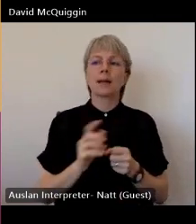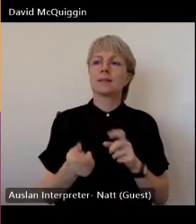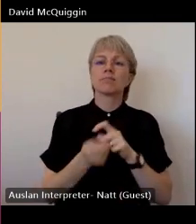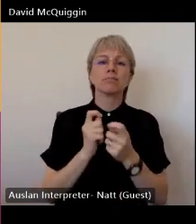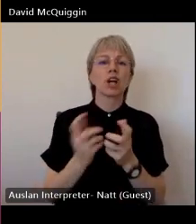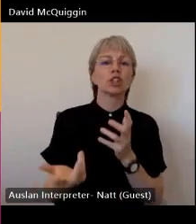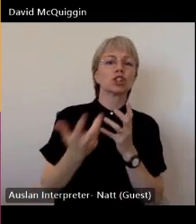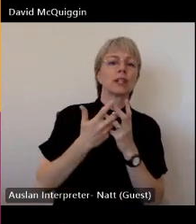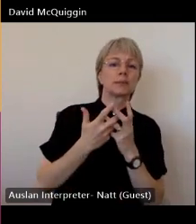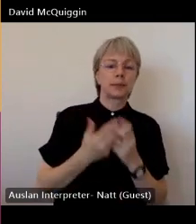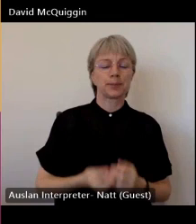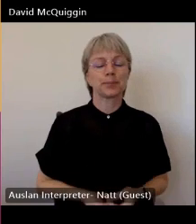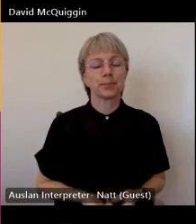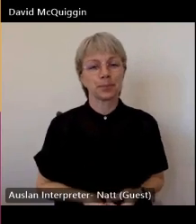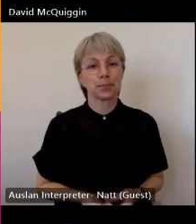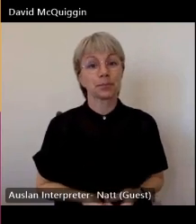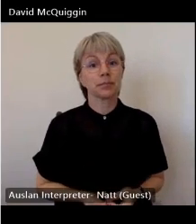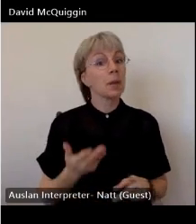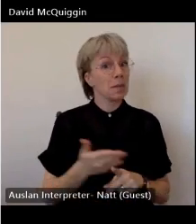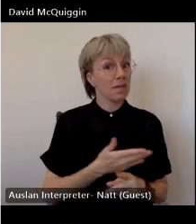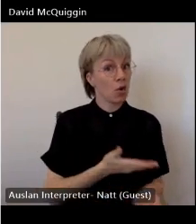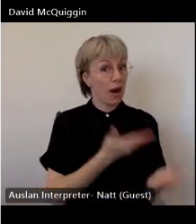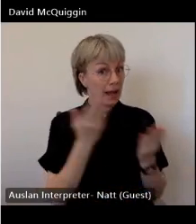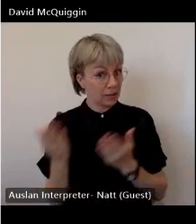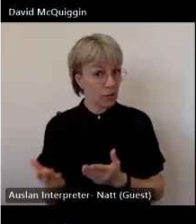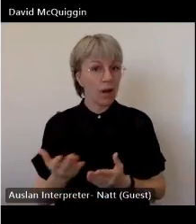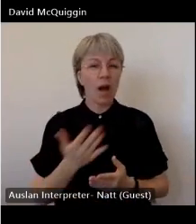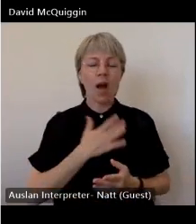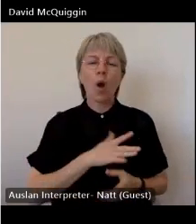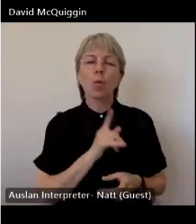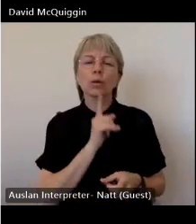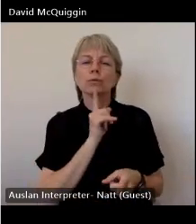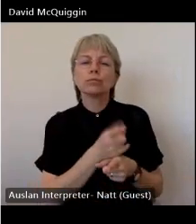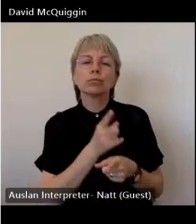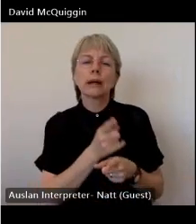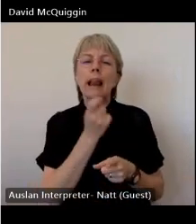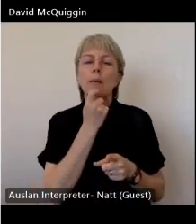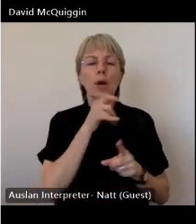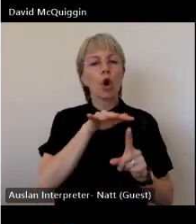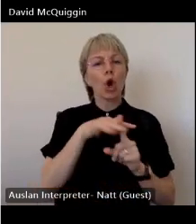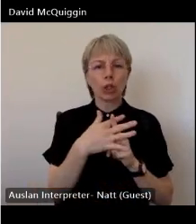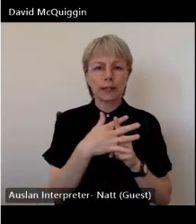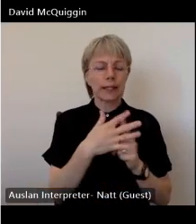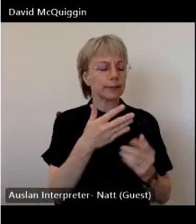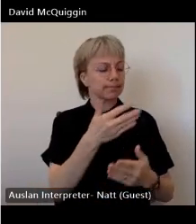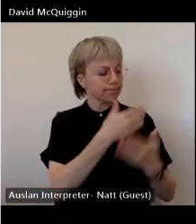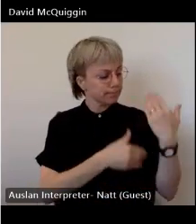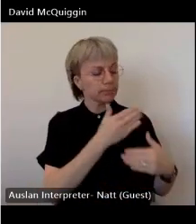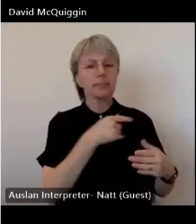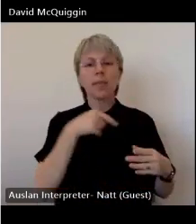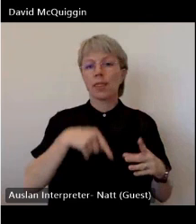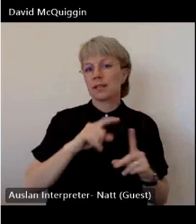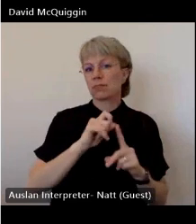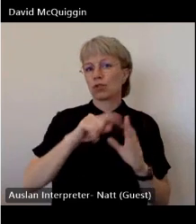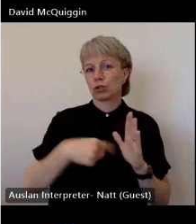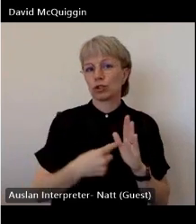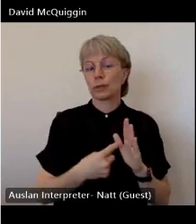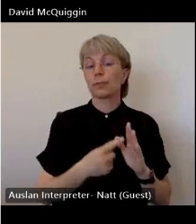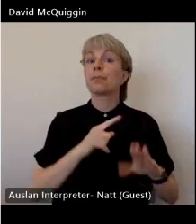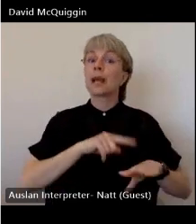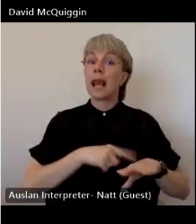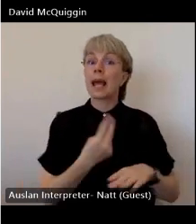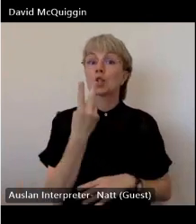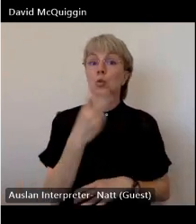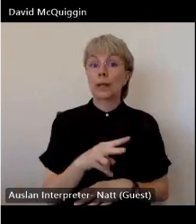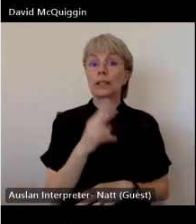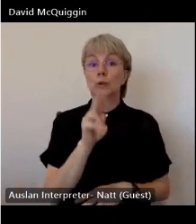I pass to Catherine Maitland, I wanted to take the opportunity to share some context to this project. In late 2022,